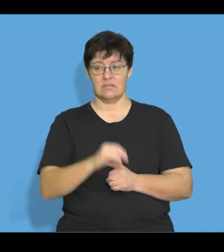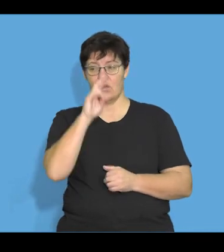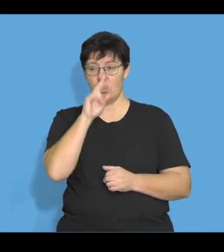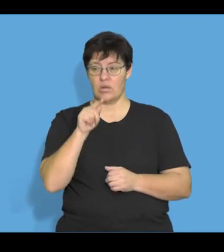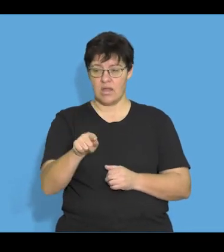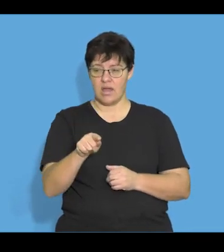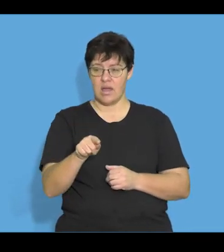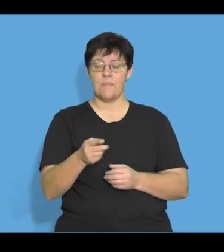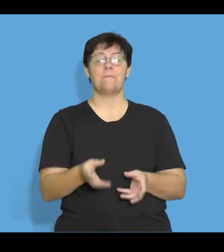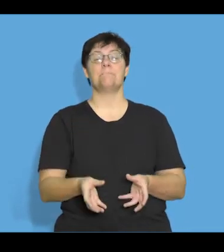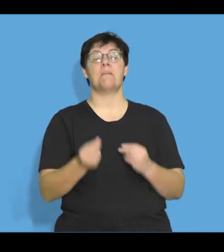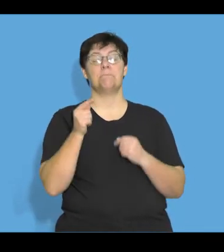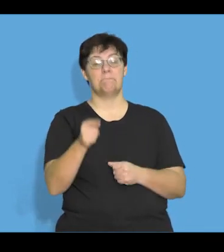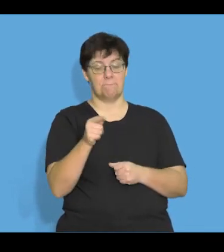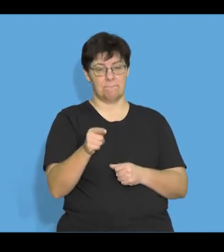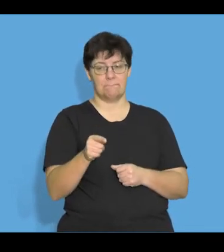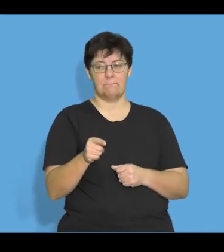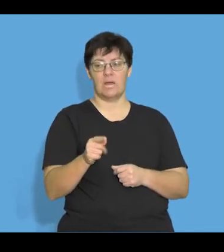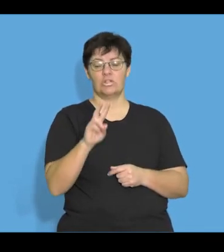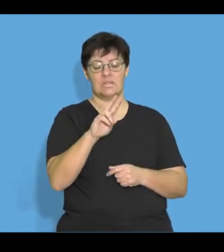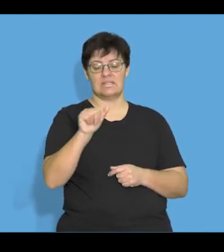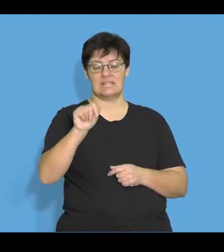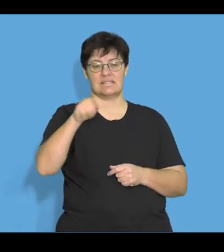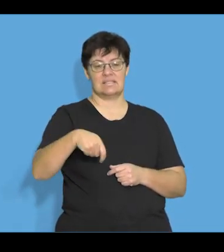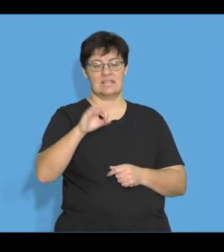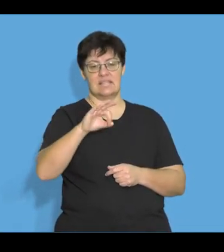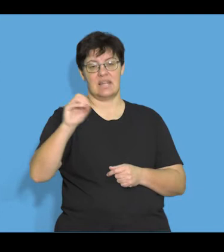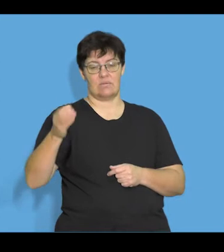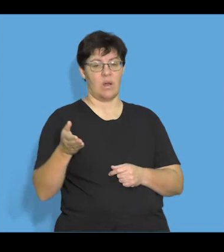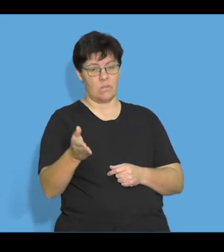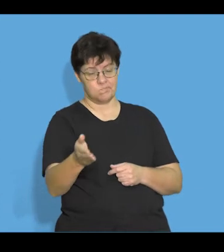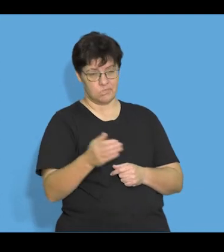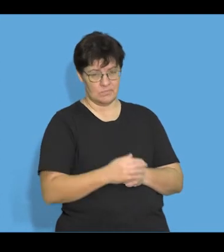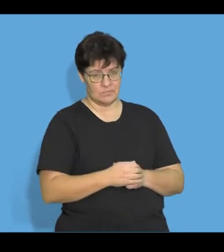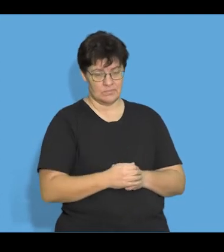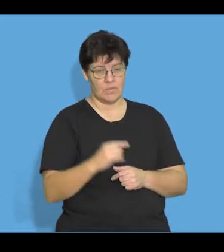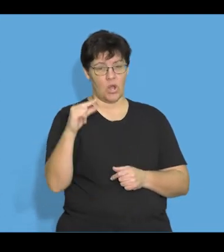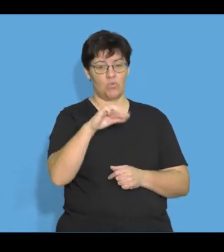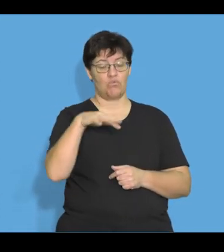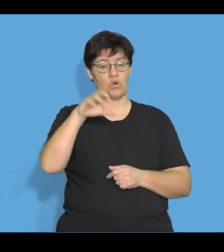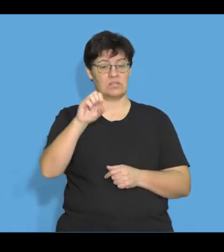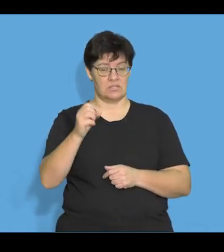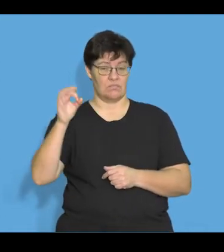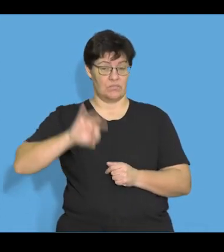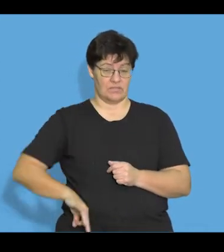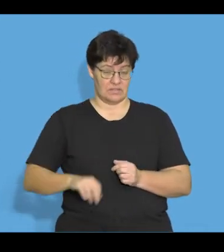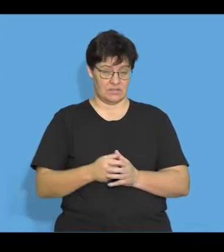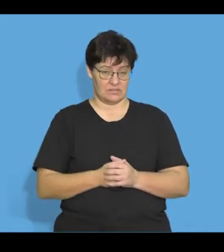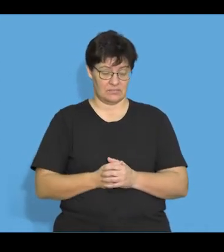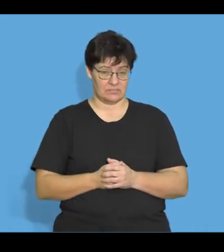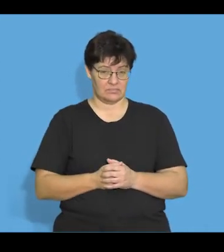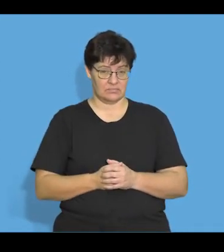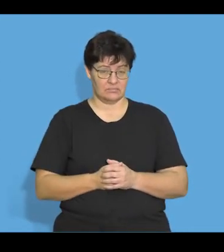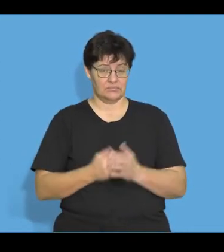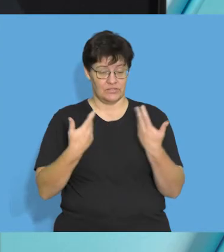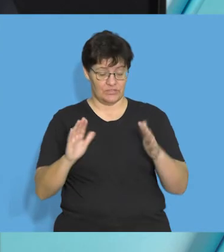you can see there's your 26,300 as your gross profit. Okay, so we're done and dusted